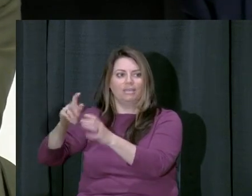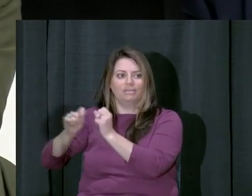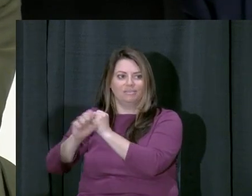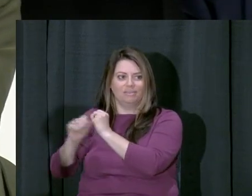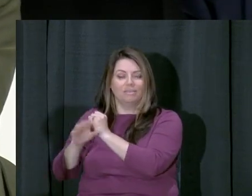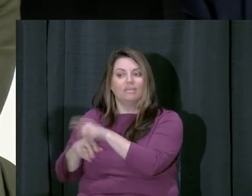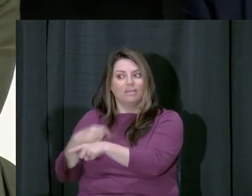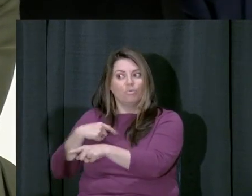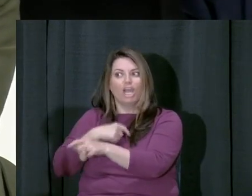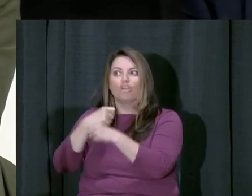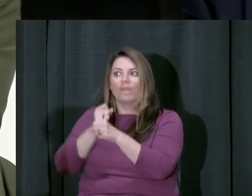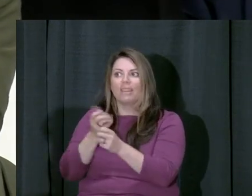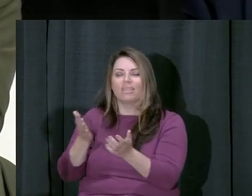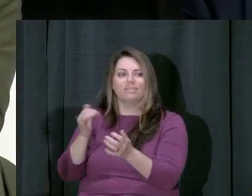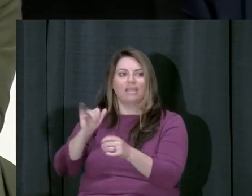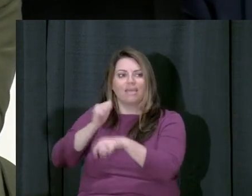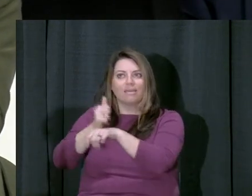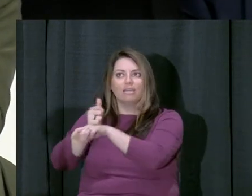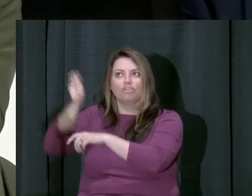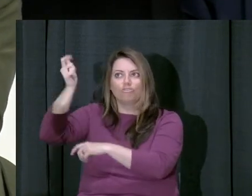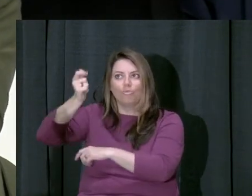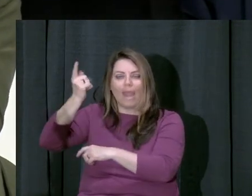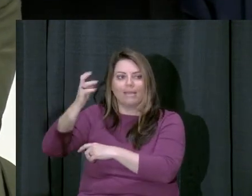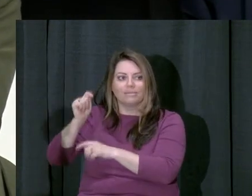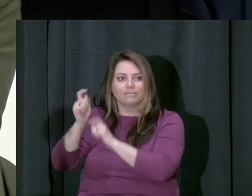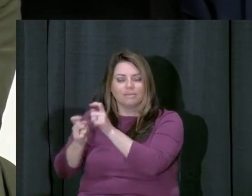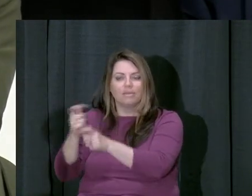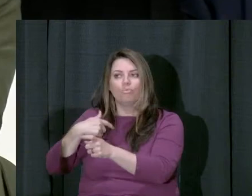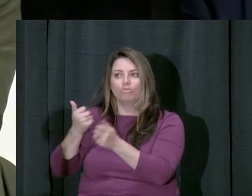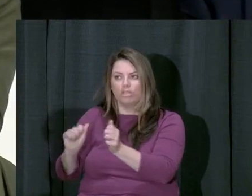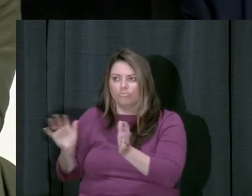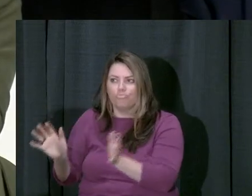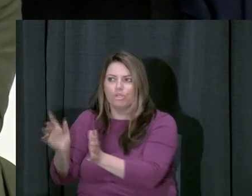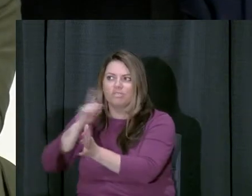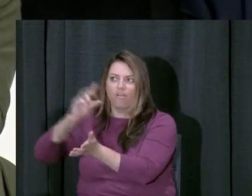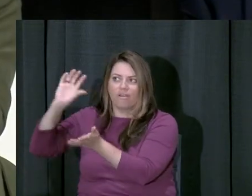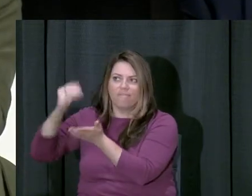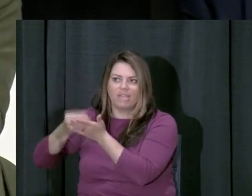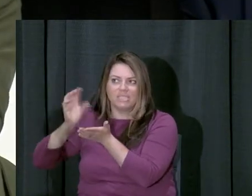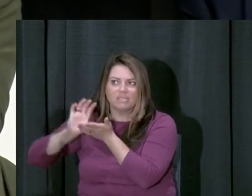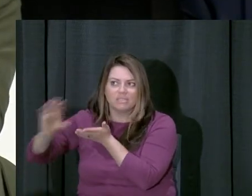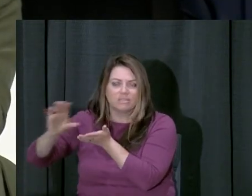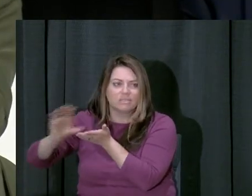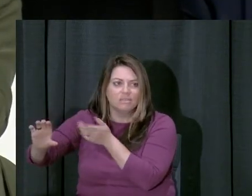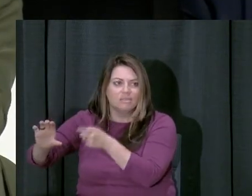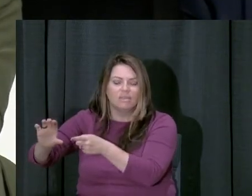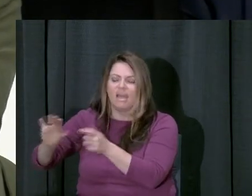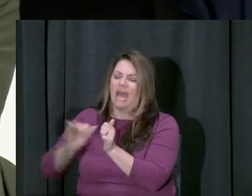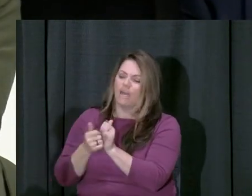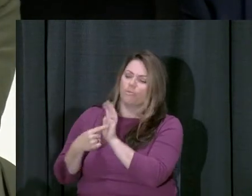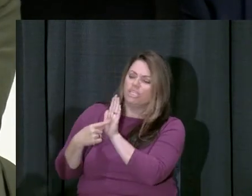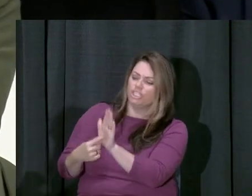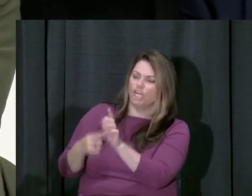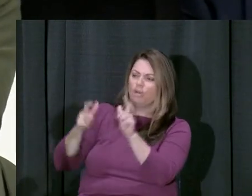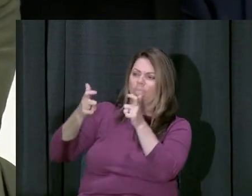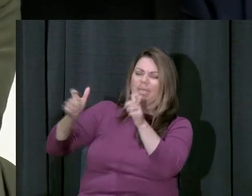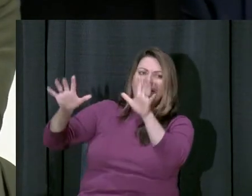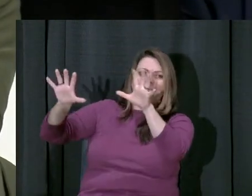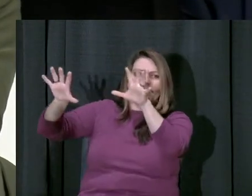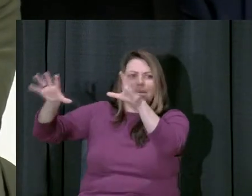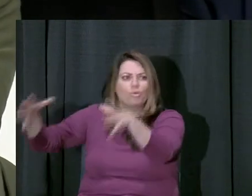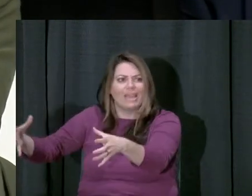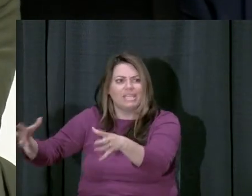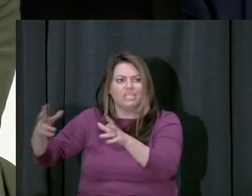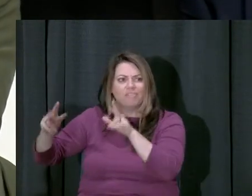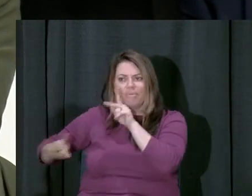creating things like grants and we're trying to push for funding, how can we show that there's actually this huge population that's not